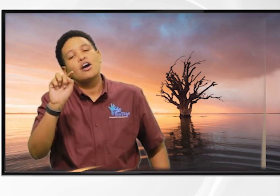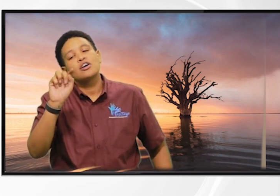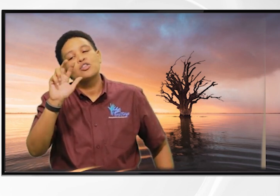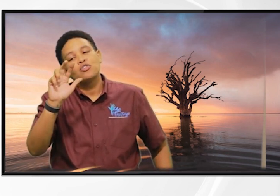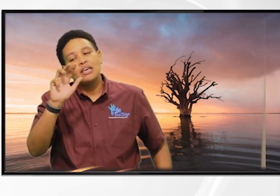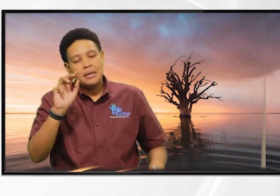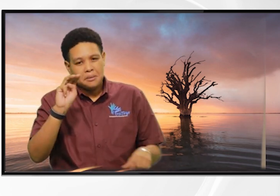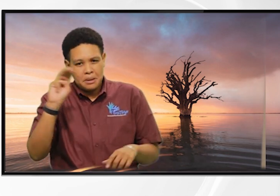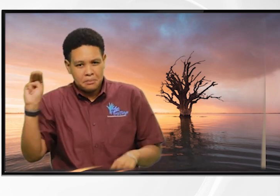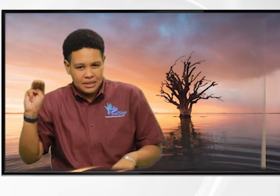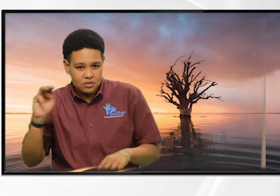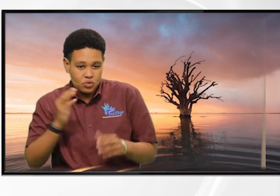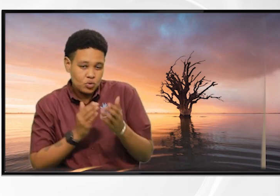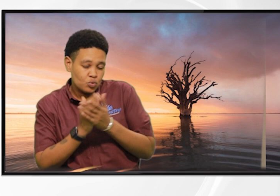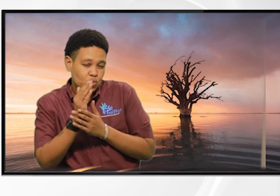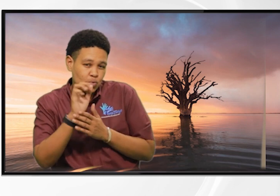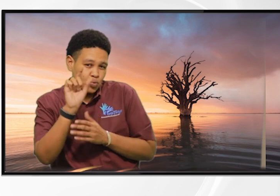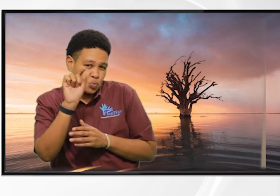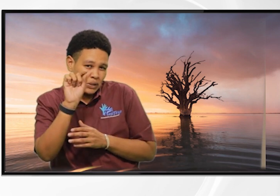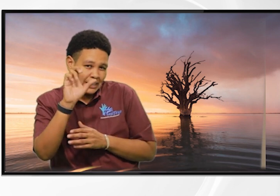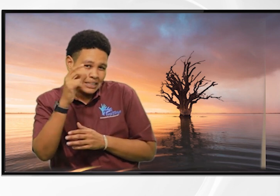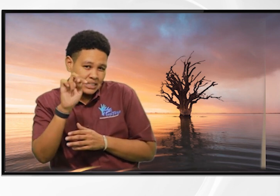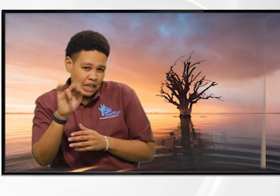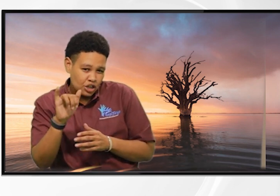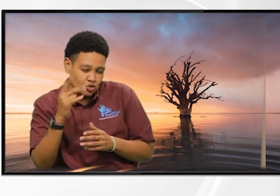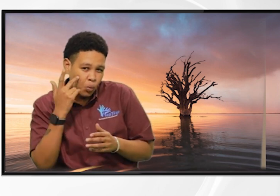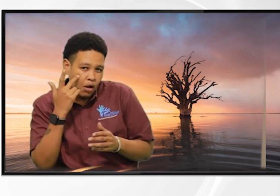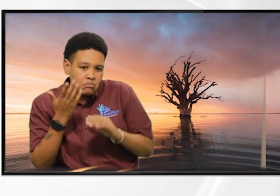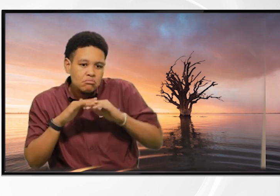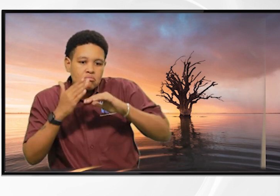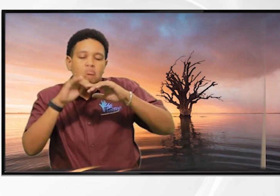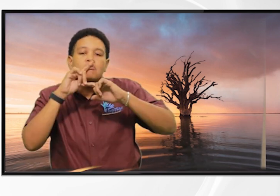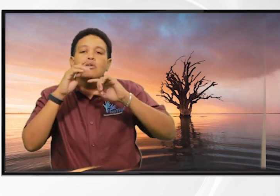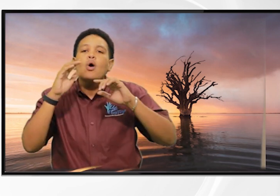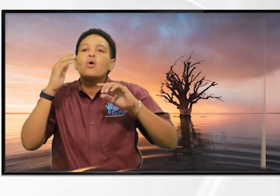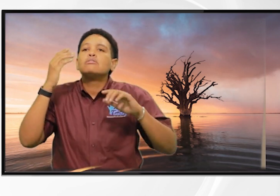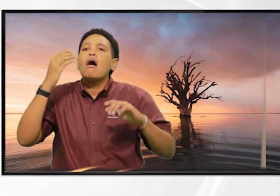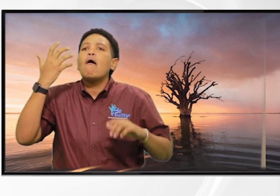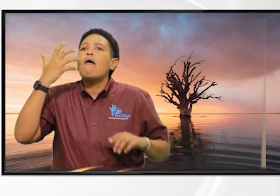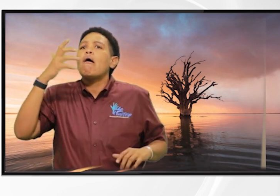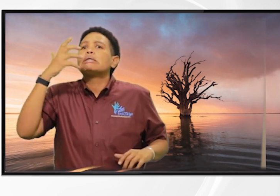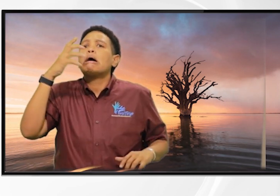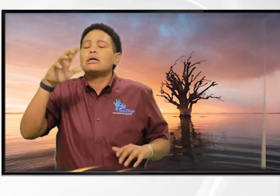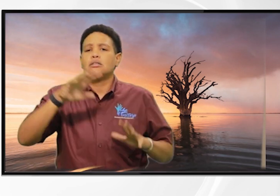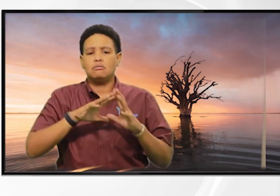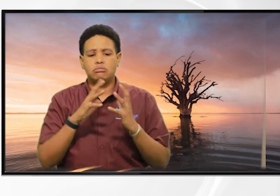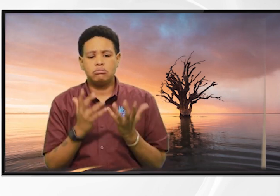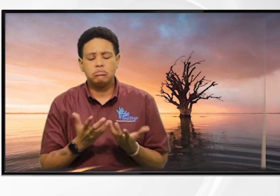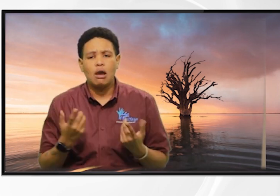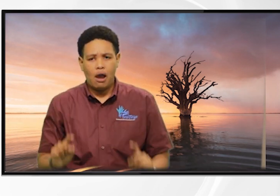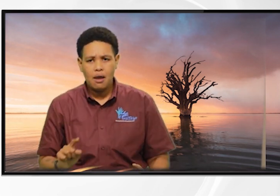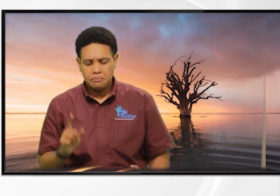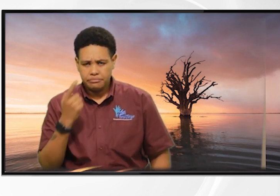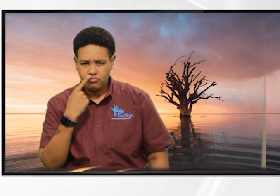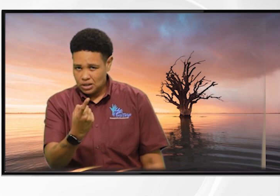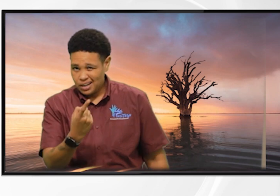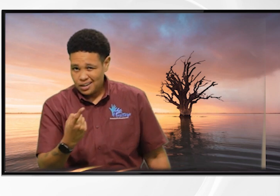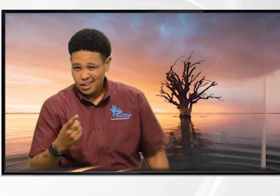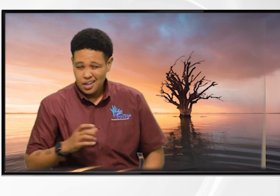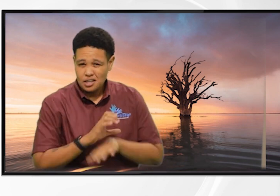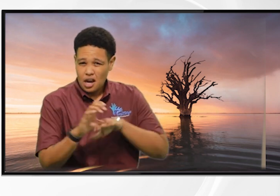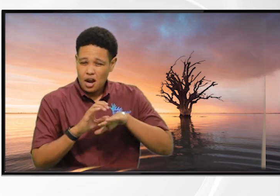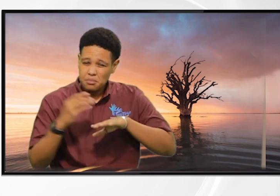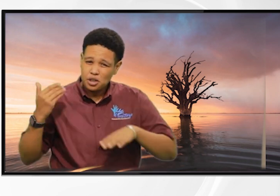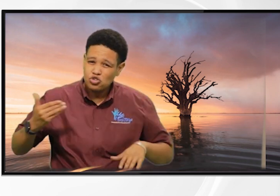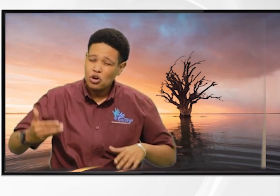year through the 20th century due to an increase in global temperatures. Caribbean trends have followed